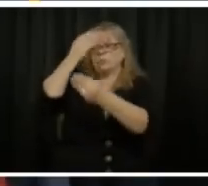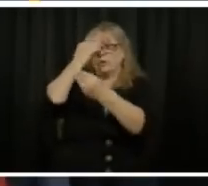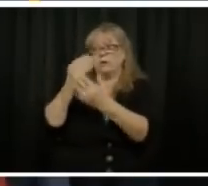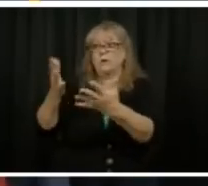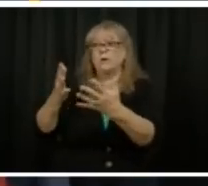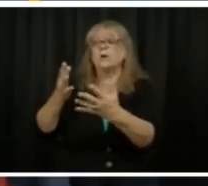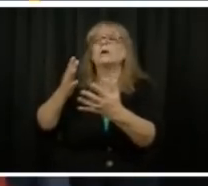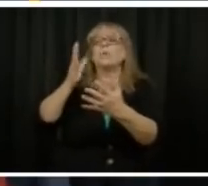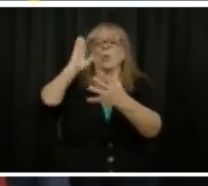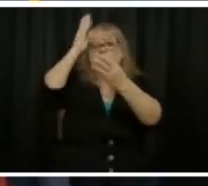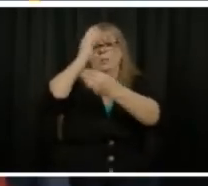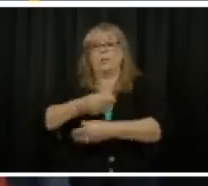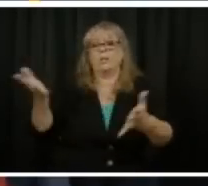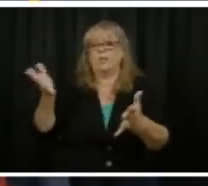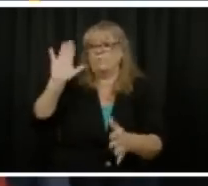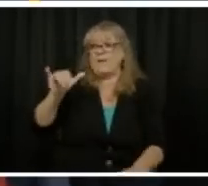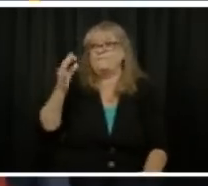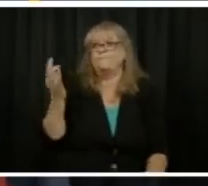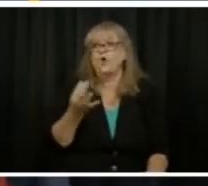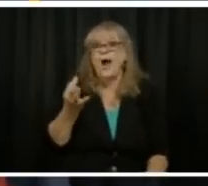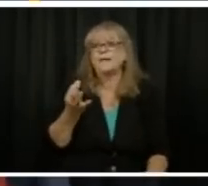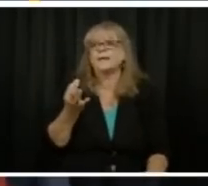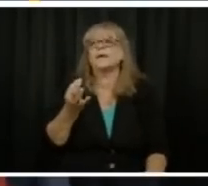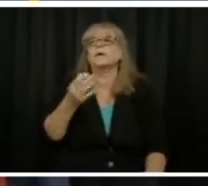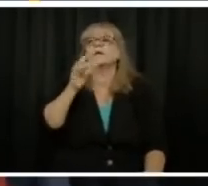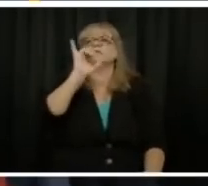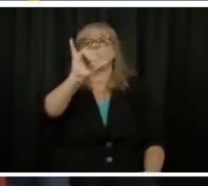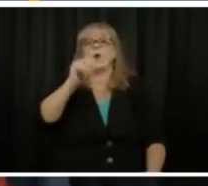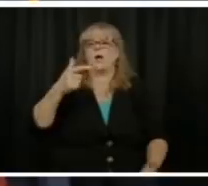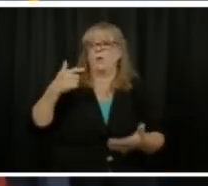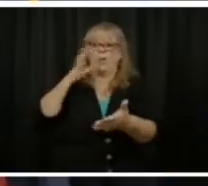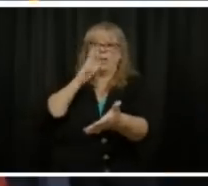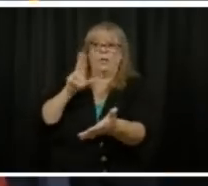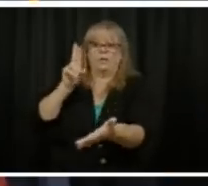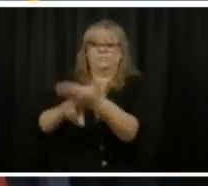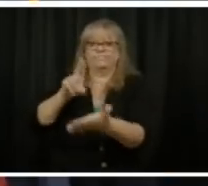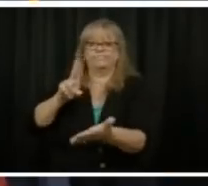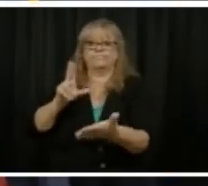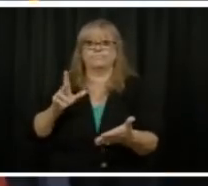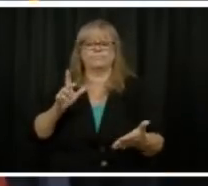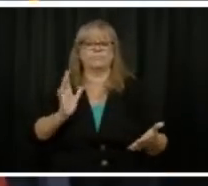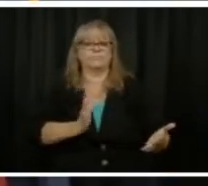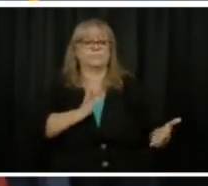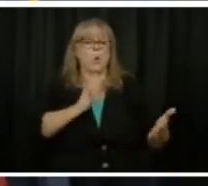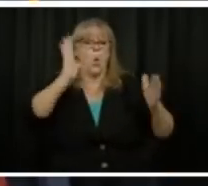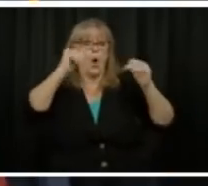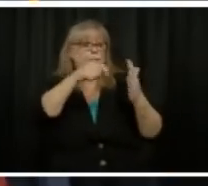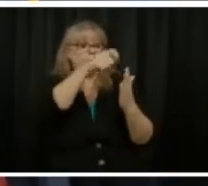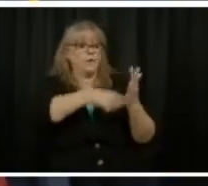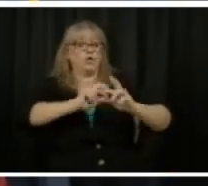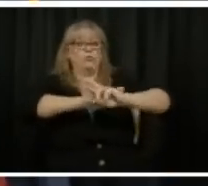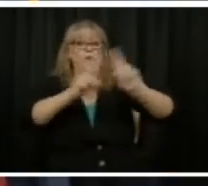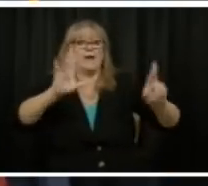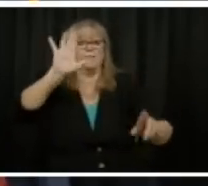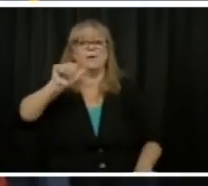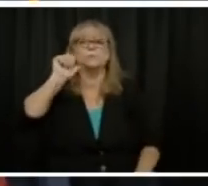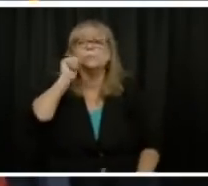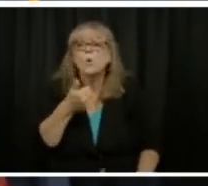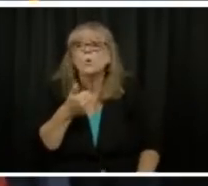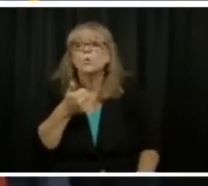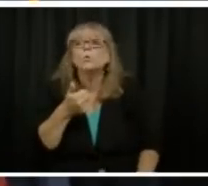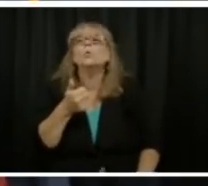say tomorrow at the latest. The specifics of that would be out. But it is a simple policy. It really is a